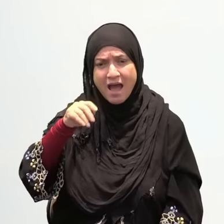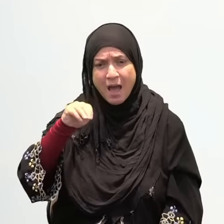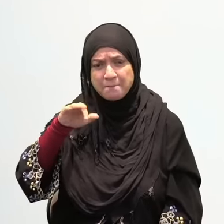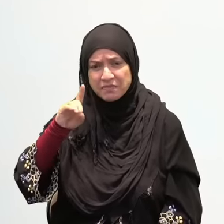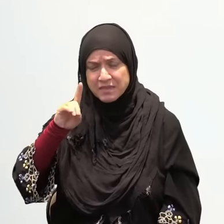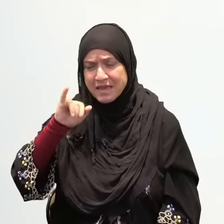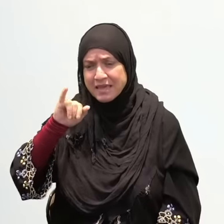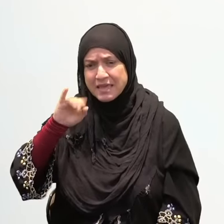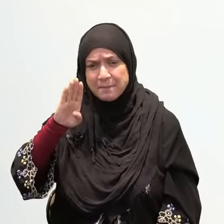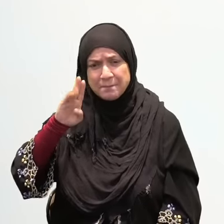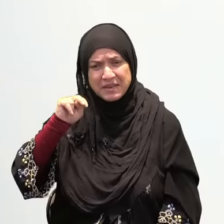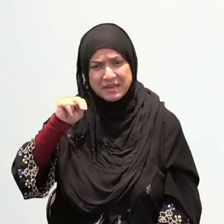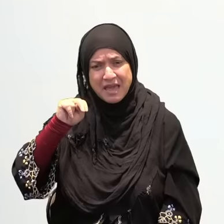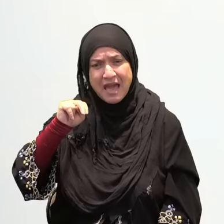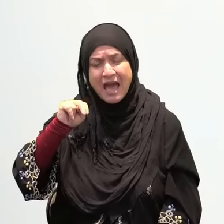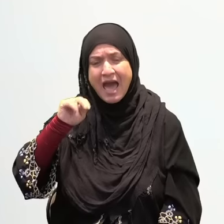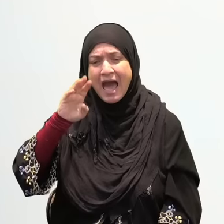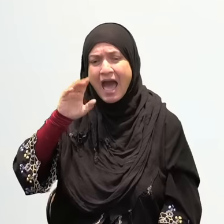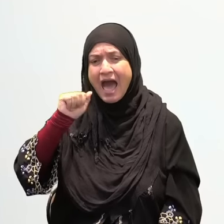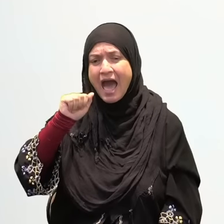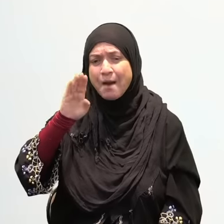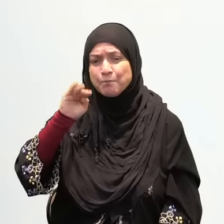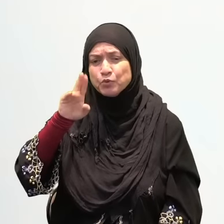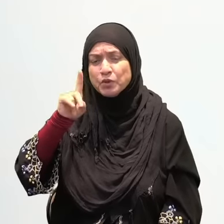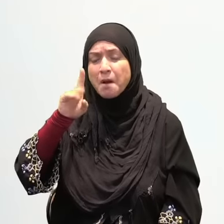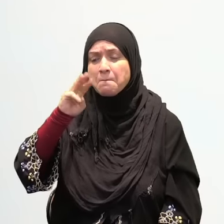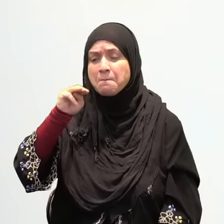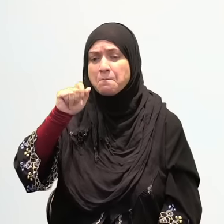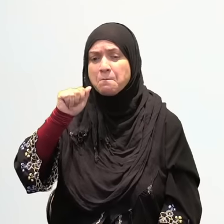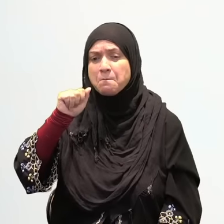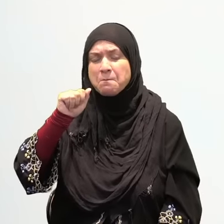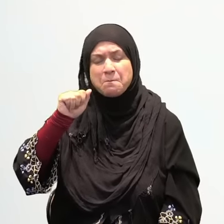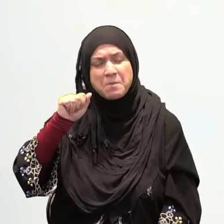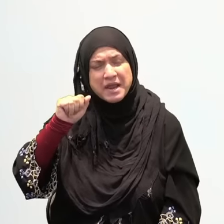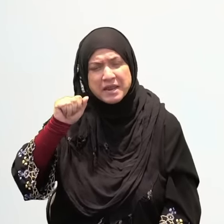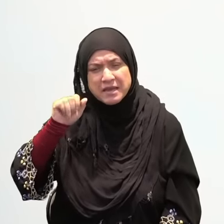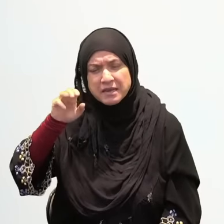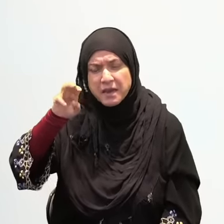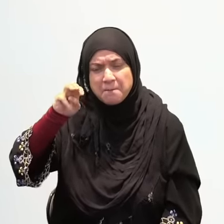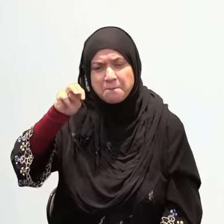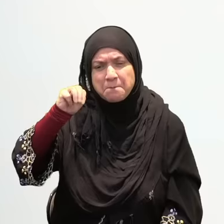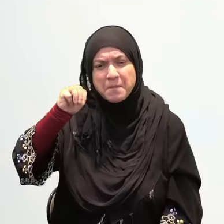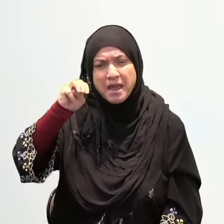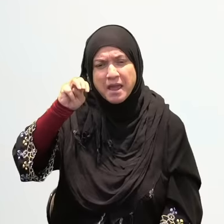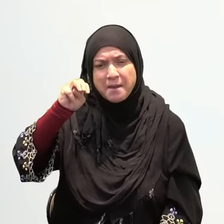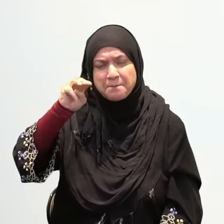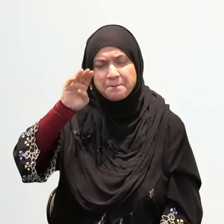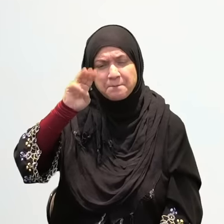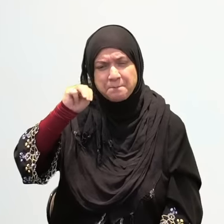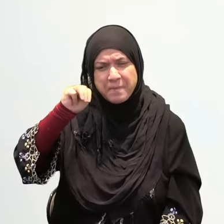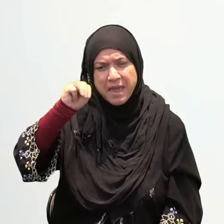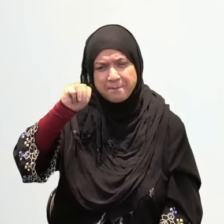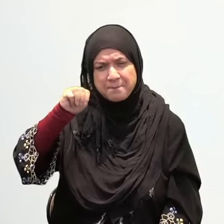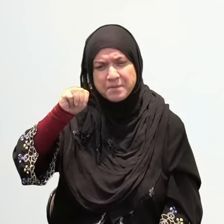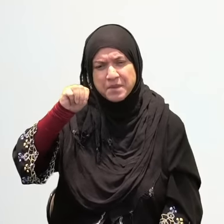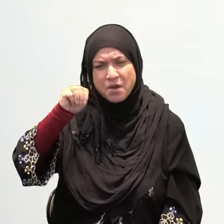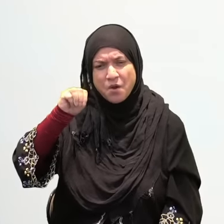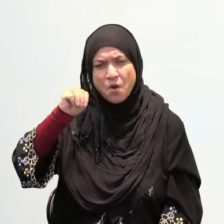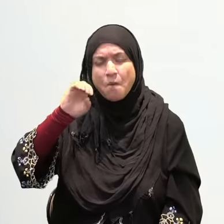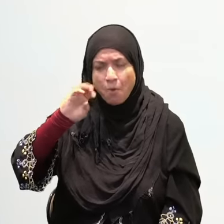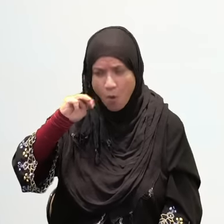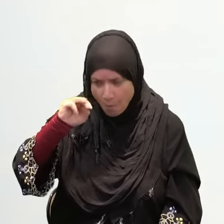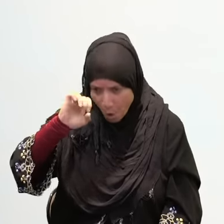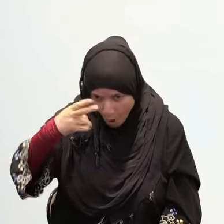anhu. It is one of the most heartbreaking scenes in what takes place of this